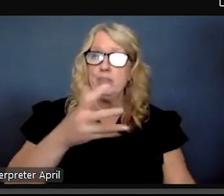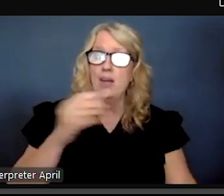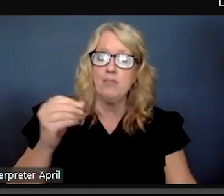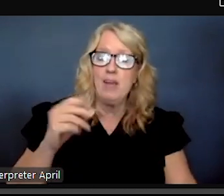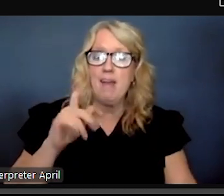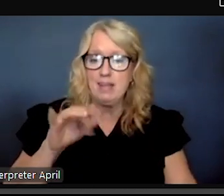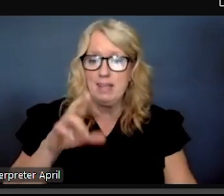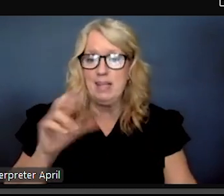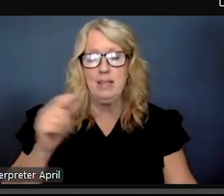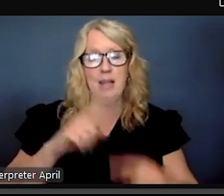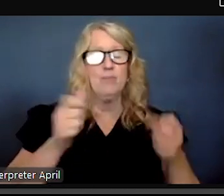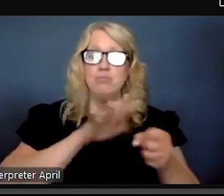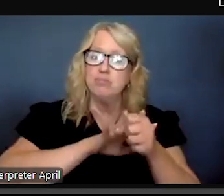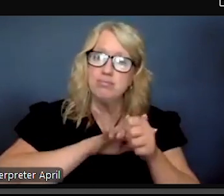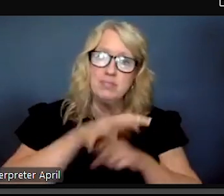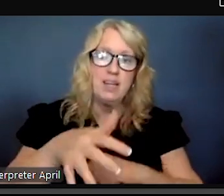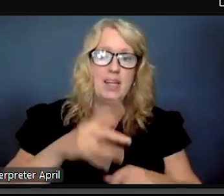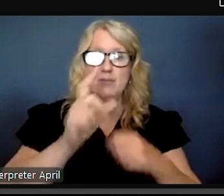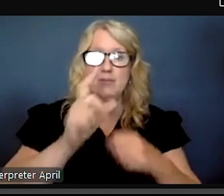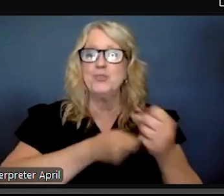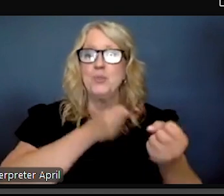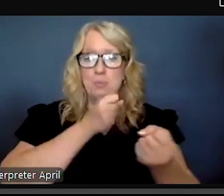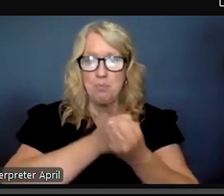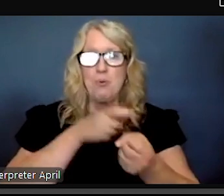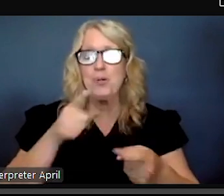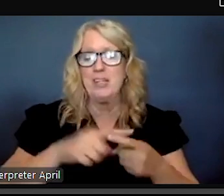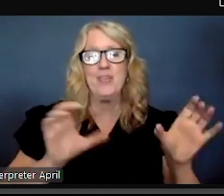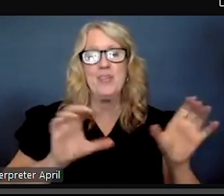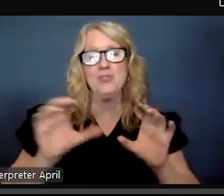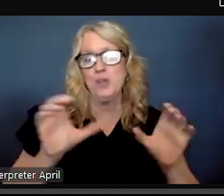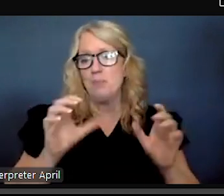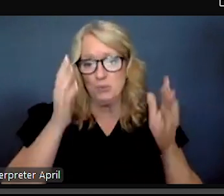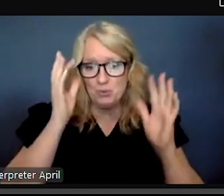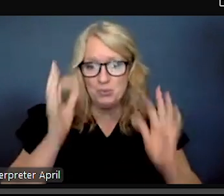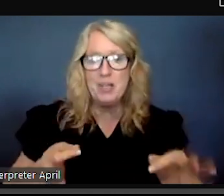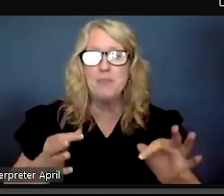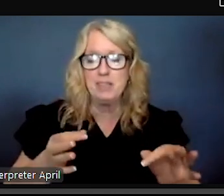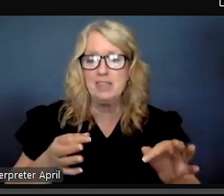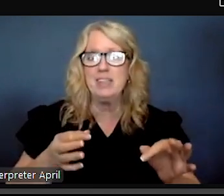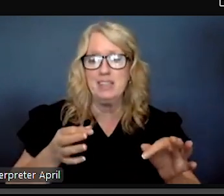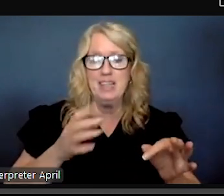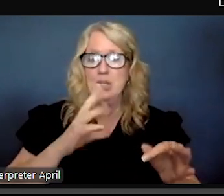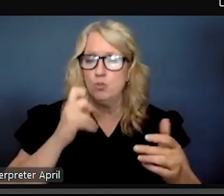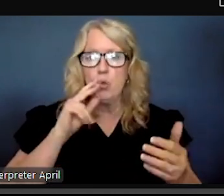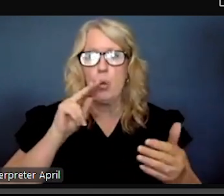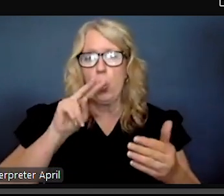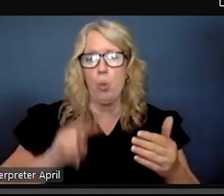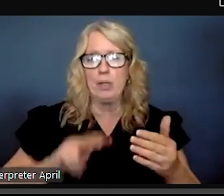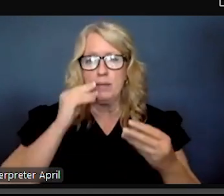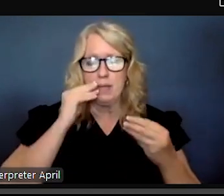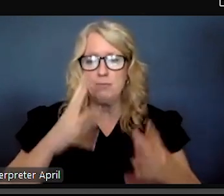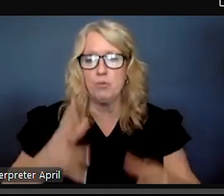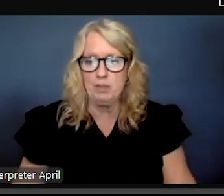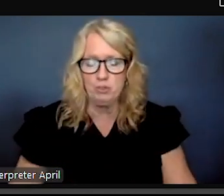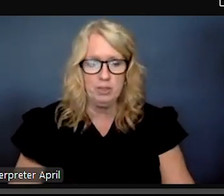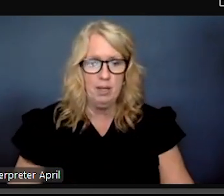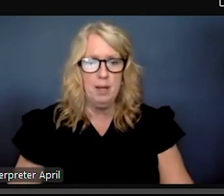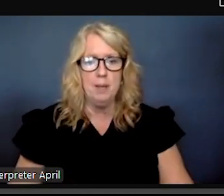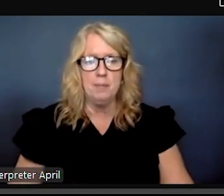Kayla, there's a ton of support in the chat as well. So definitely take a look at that.